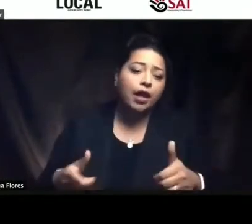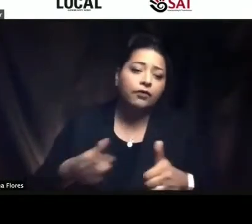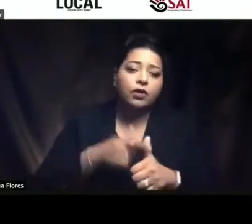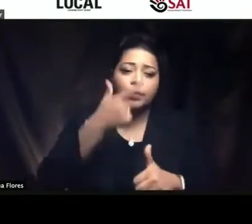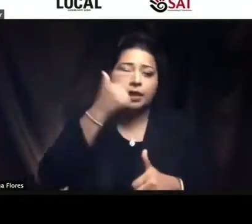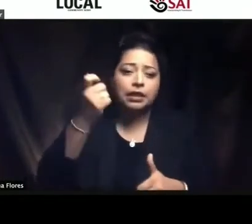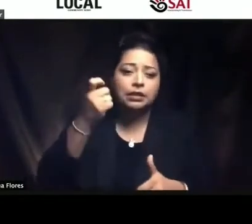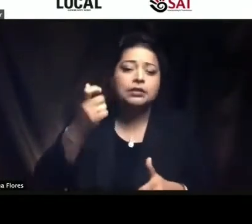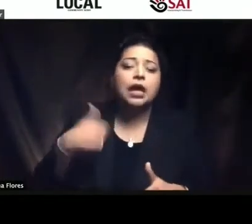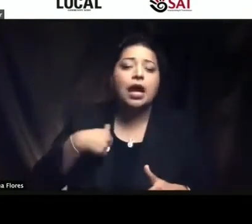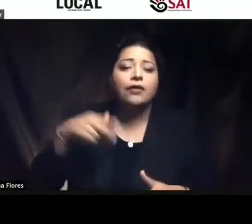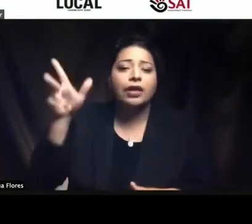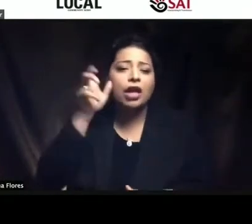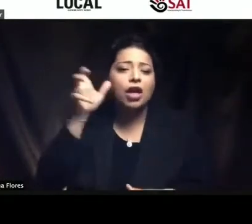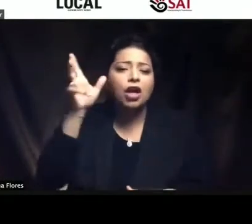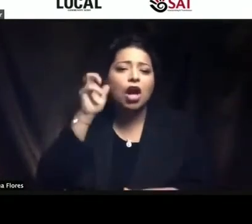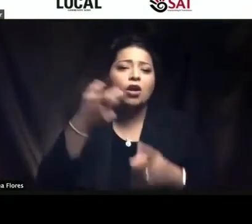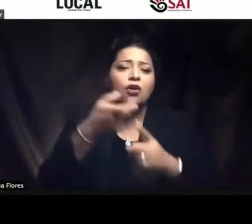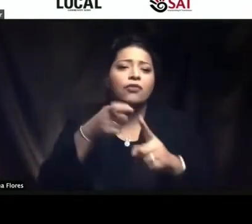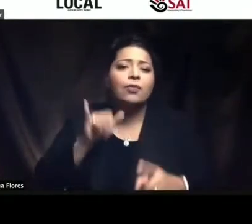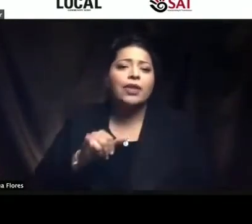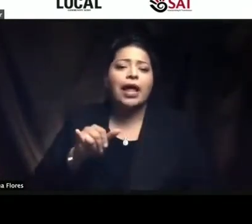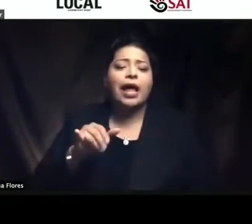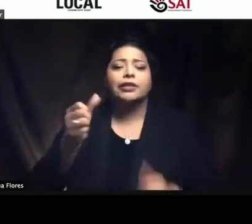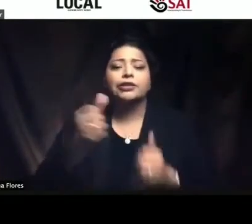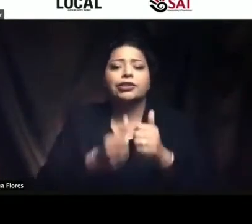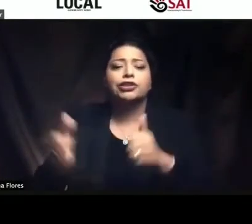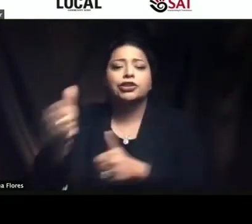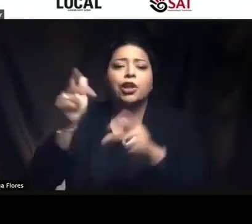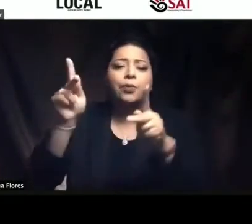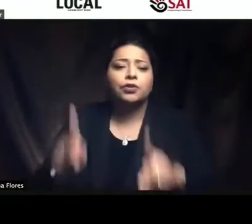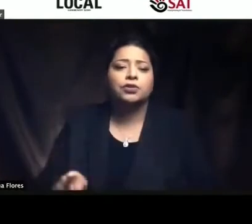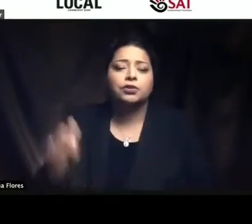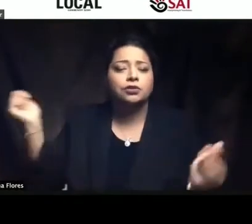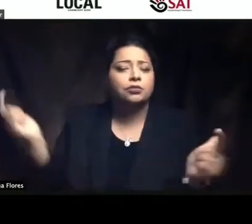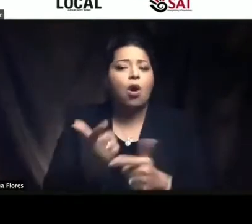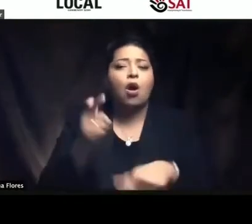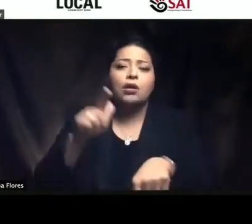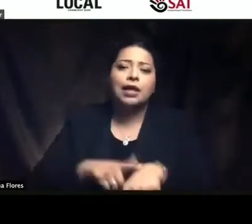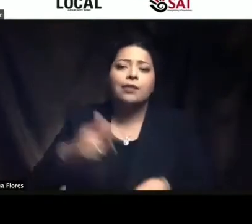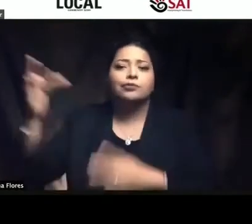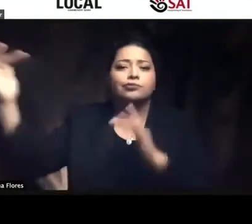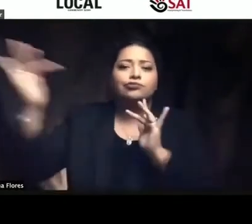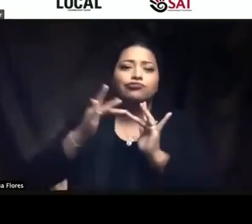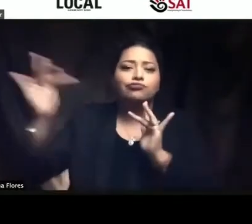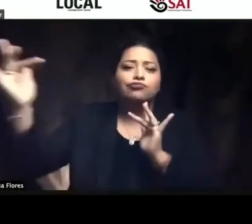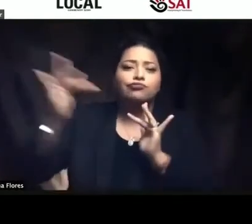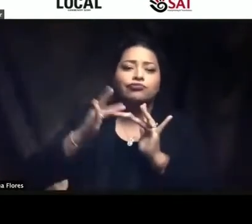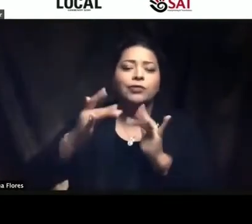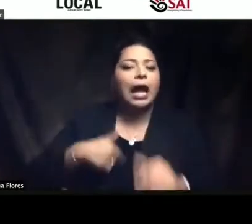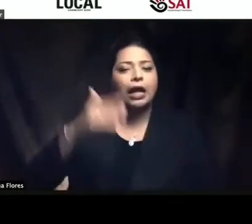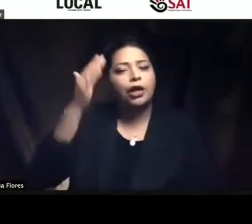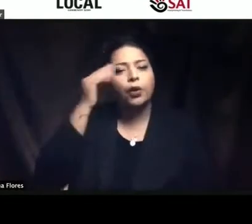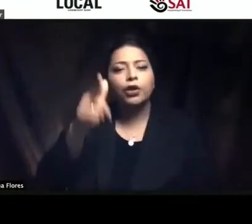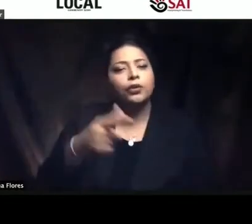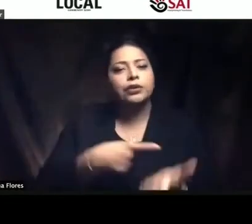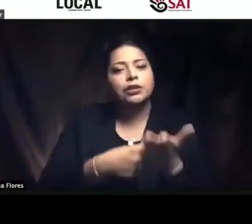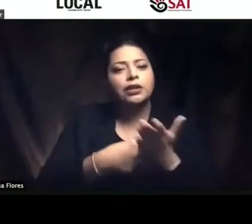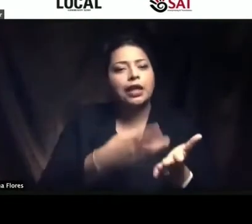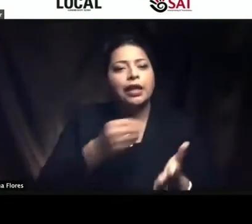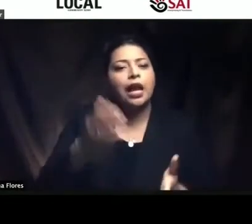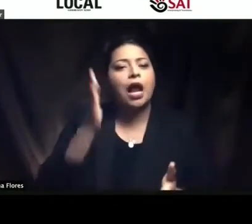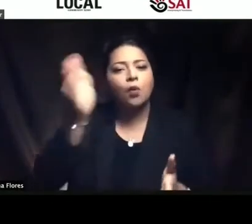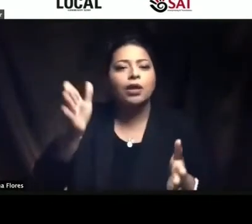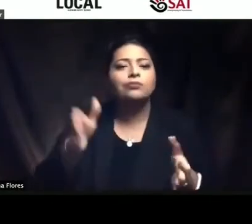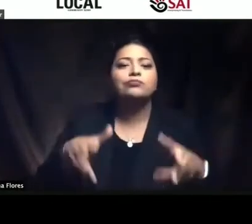that board or chairperson all of the time. So I'm very much in tune to what you're talking about and I will be